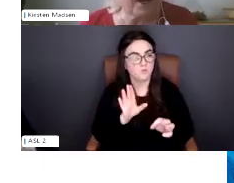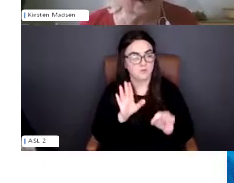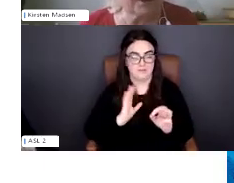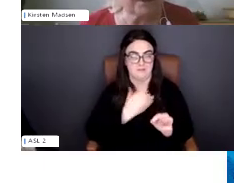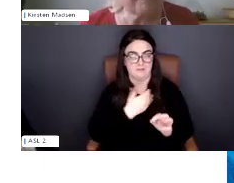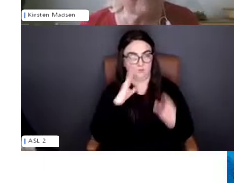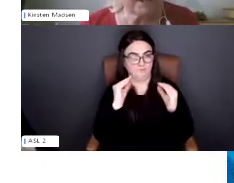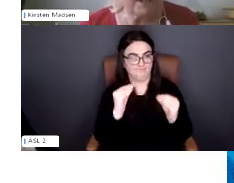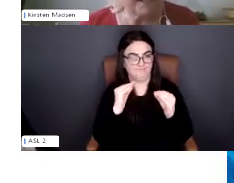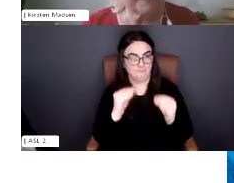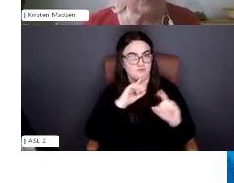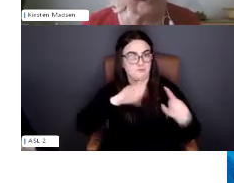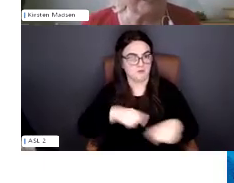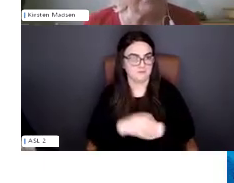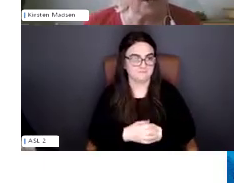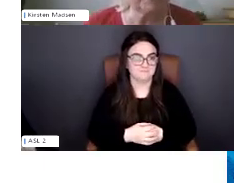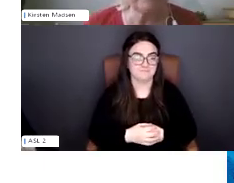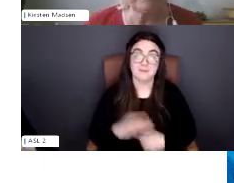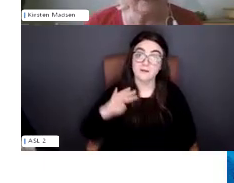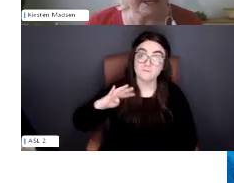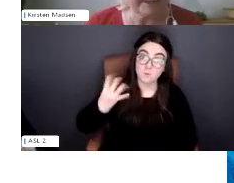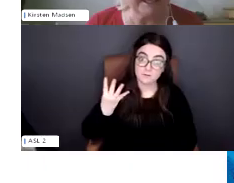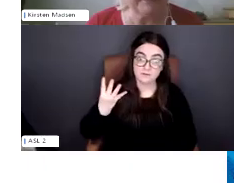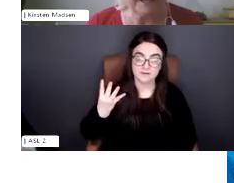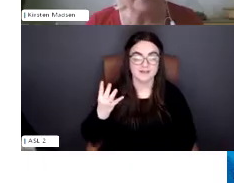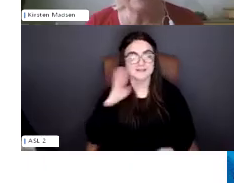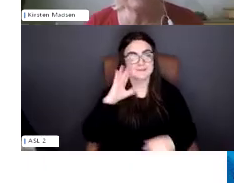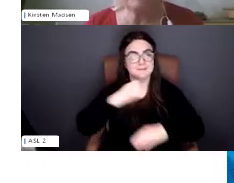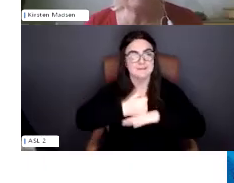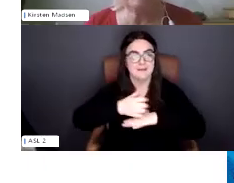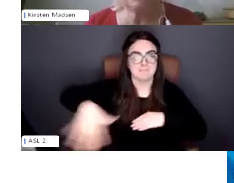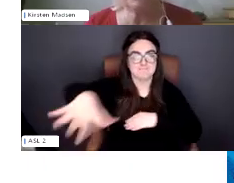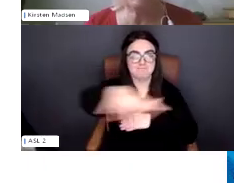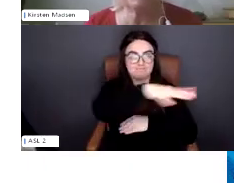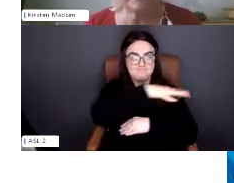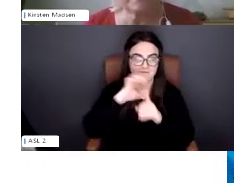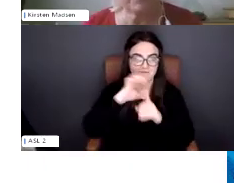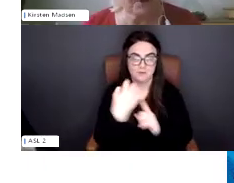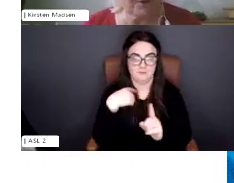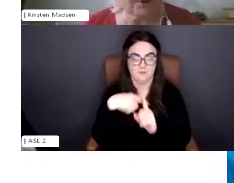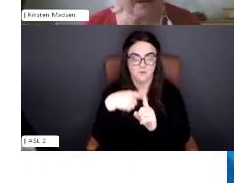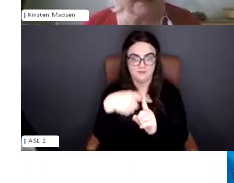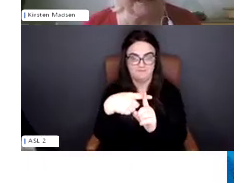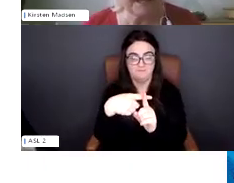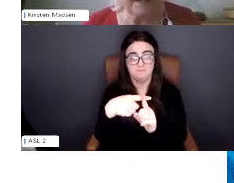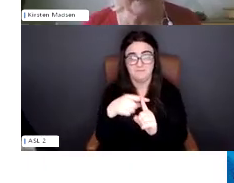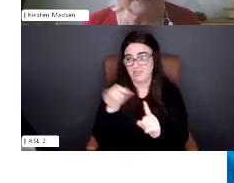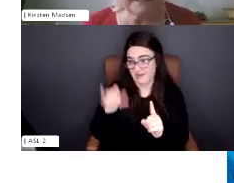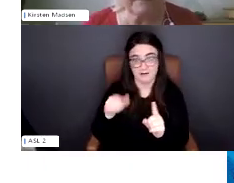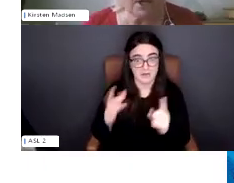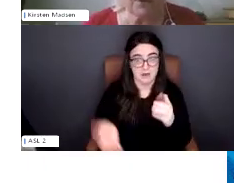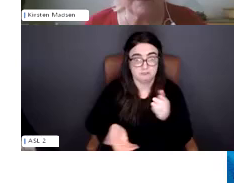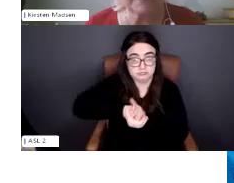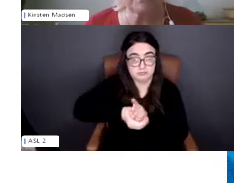fourth module is creating a positive environment. This you build on your existing programs. This